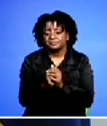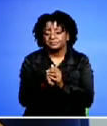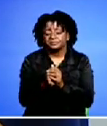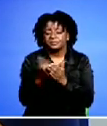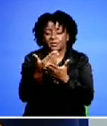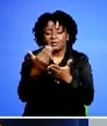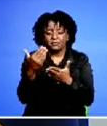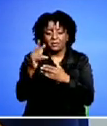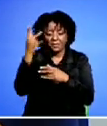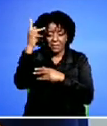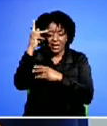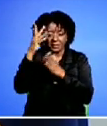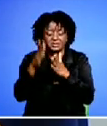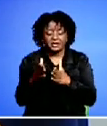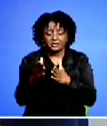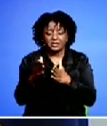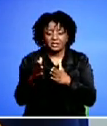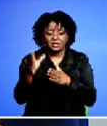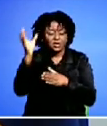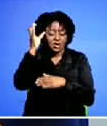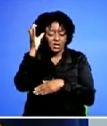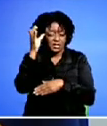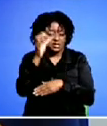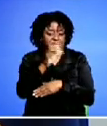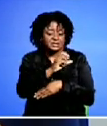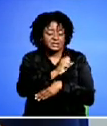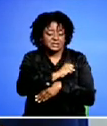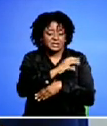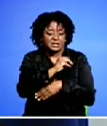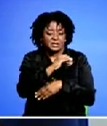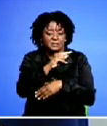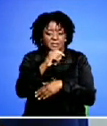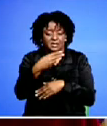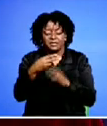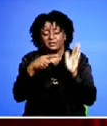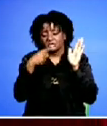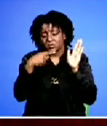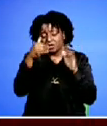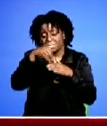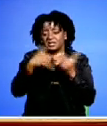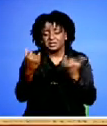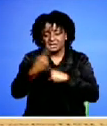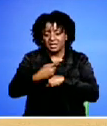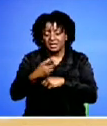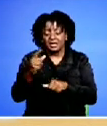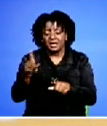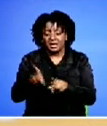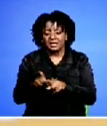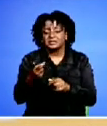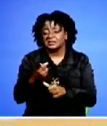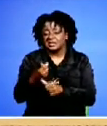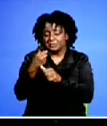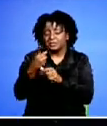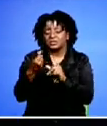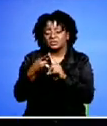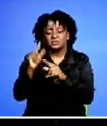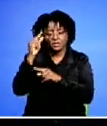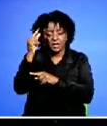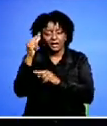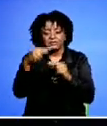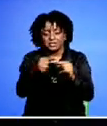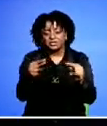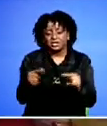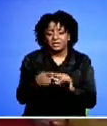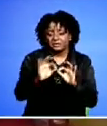Former parliamentarian Cornelius A. Smith, officially sworn in today as deputy to the Governor General, family and friends gathered at